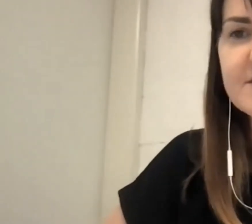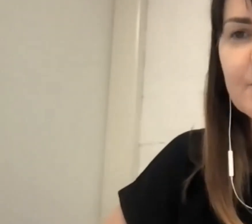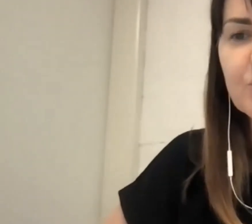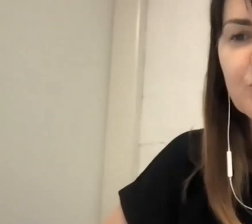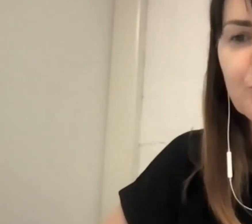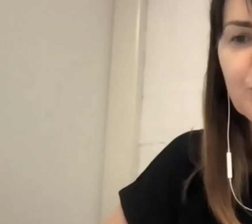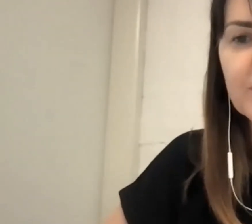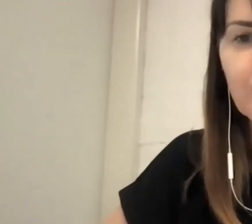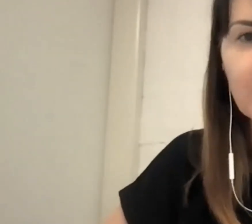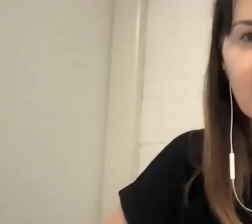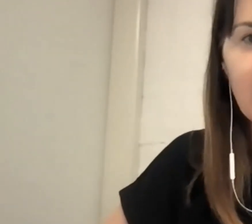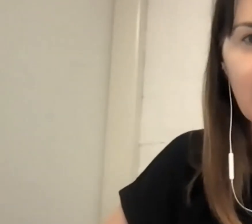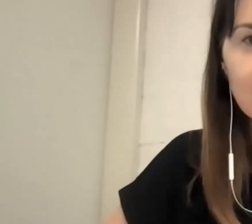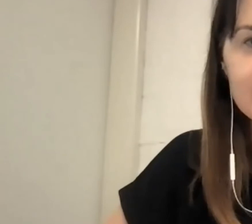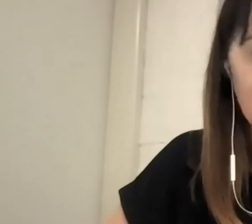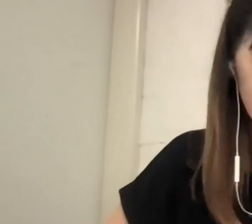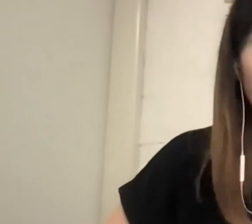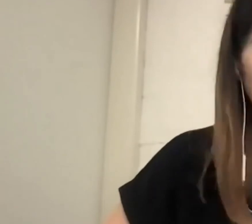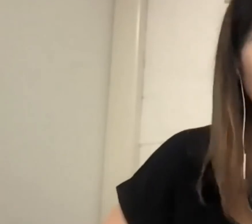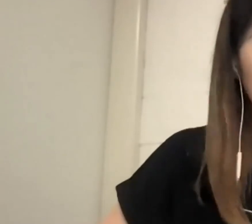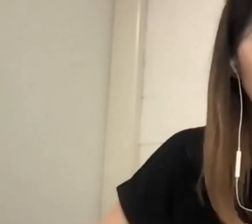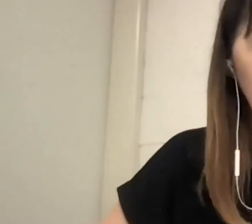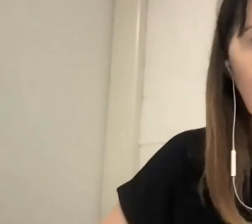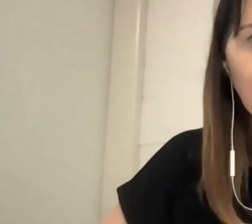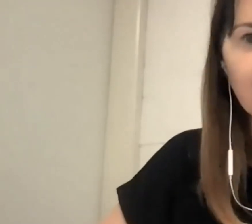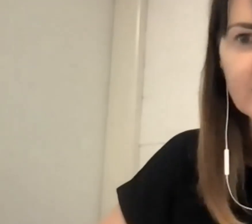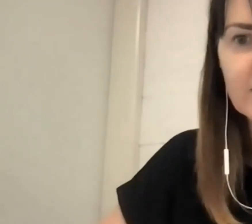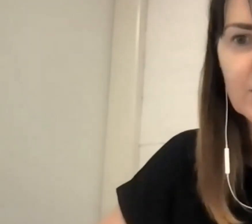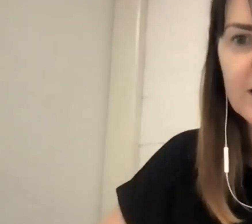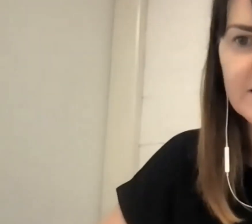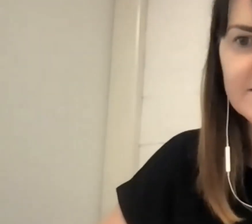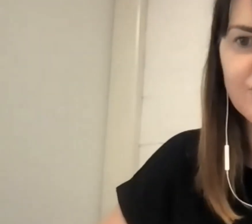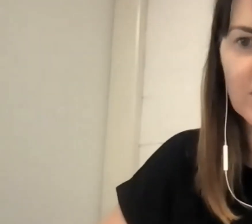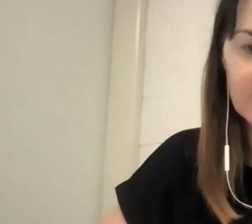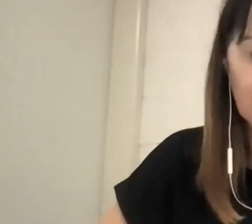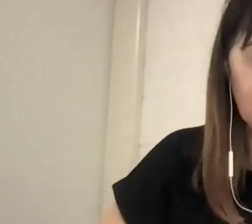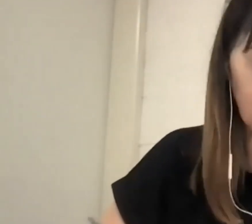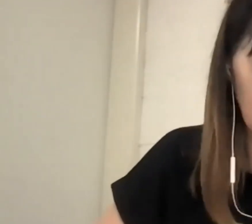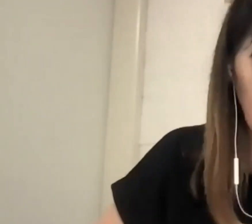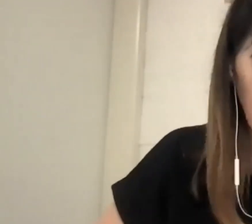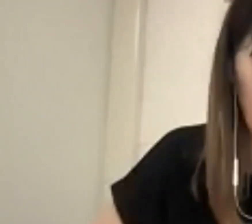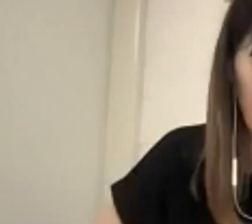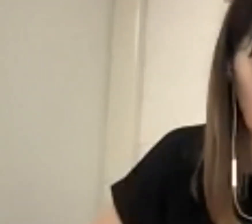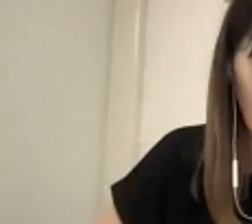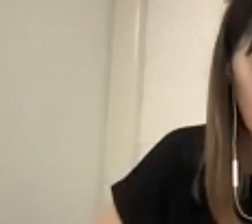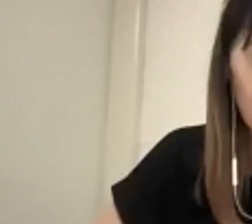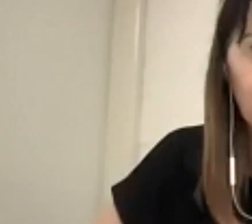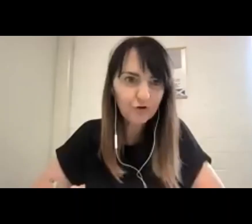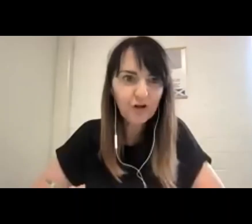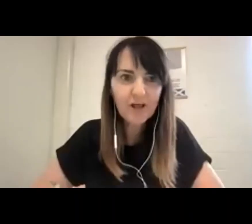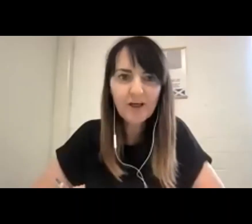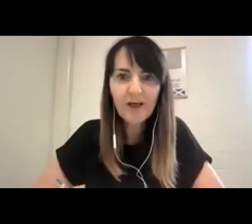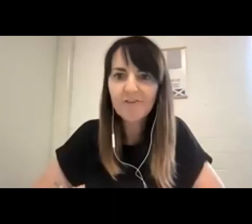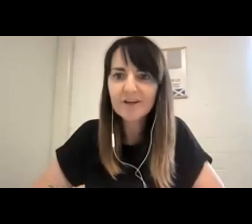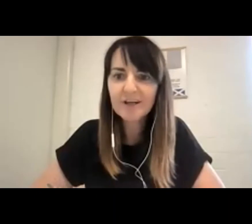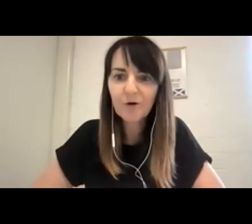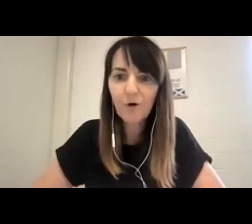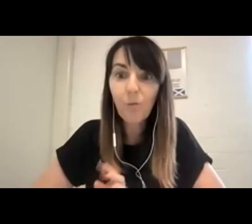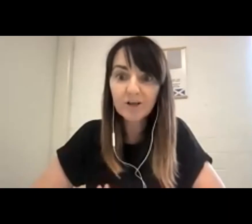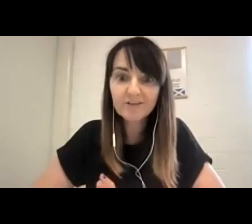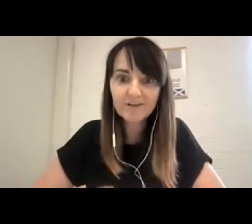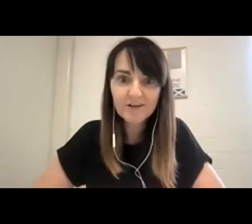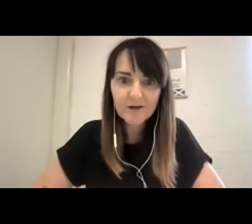into the summary report that we send out, because I'm really keen to try and hear from people and their thoughts on